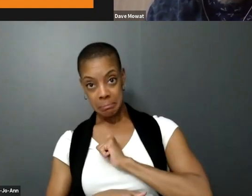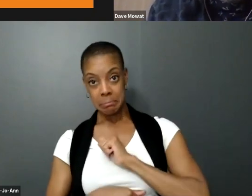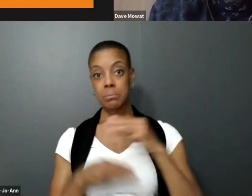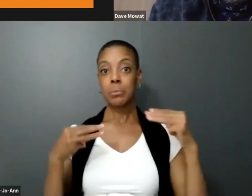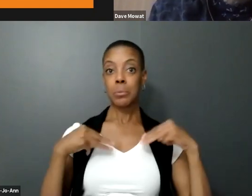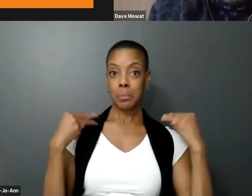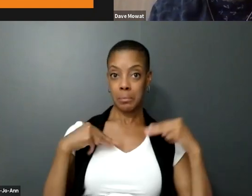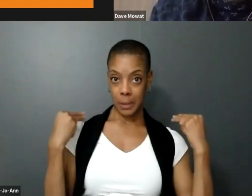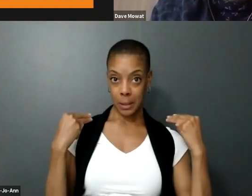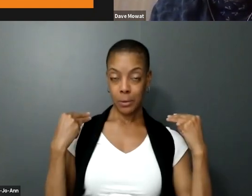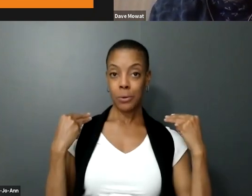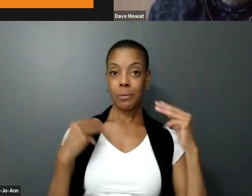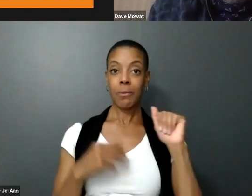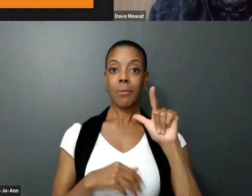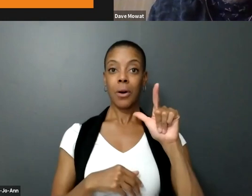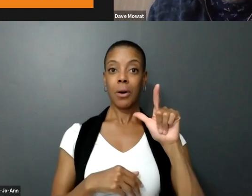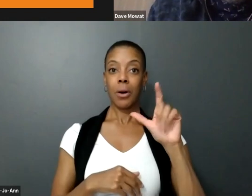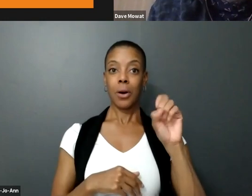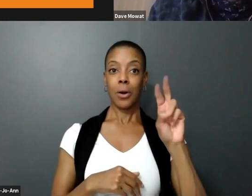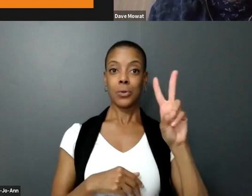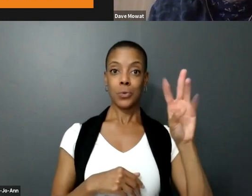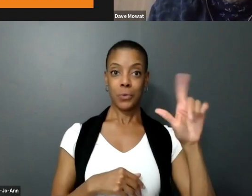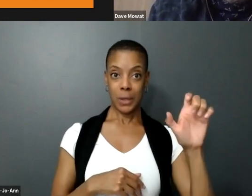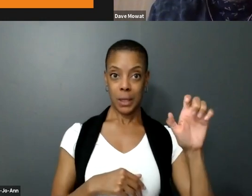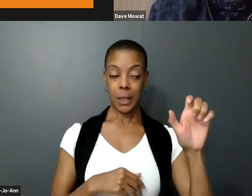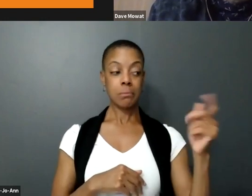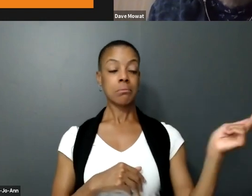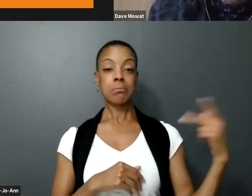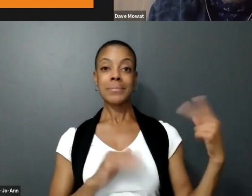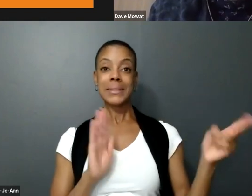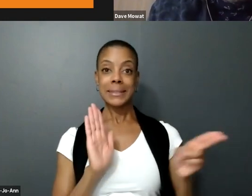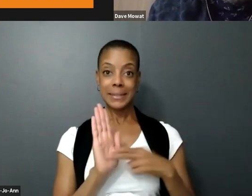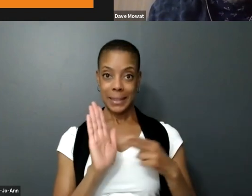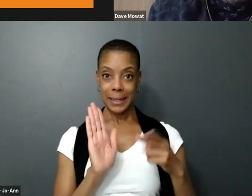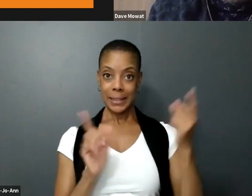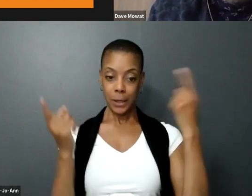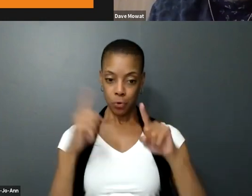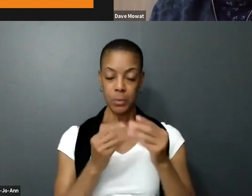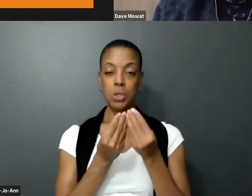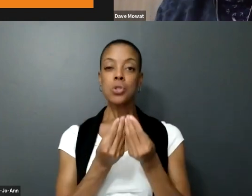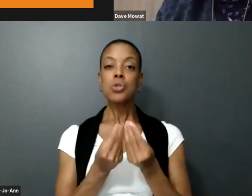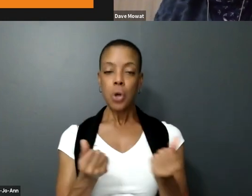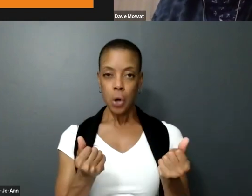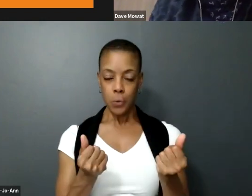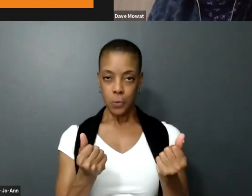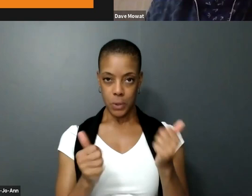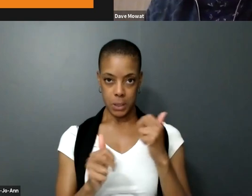Alderman Haldeman Township, we signed an agreement in principle to resolve this issue.